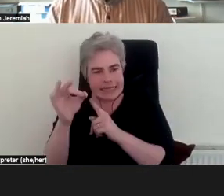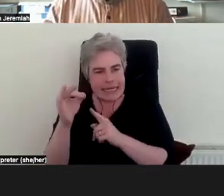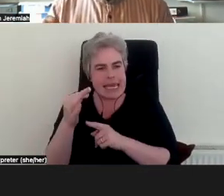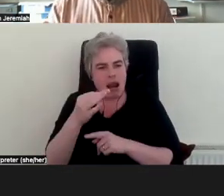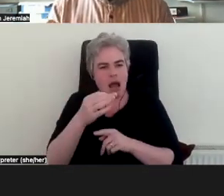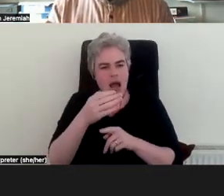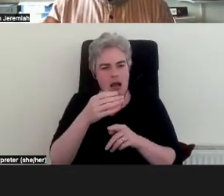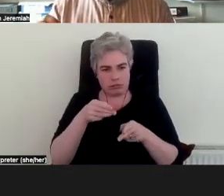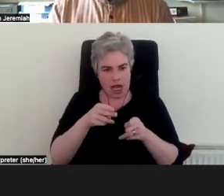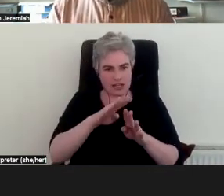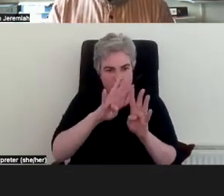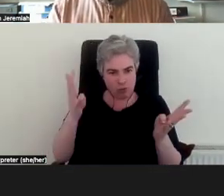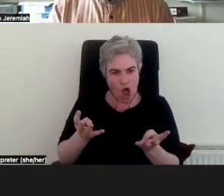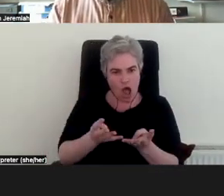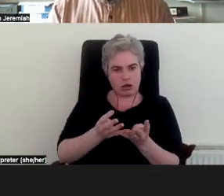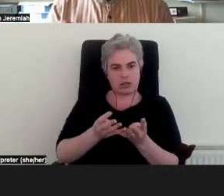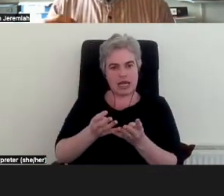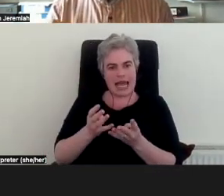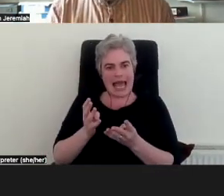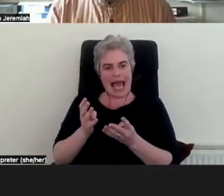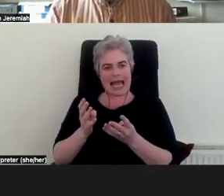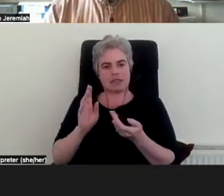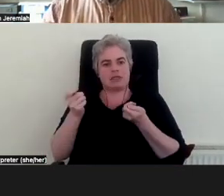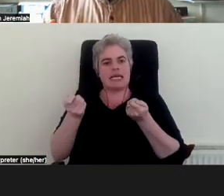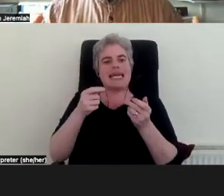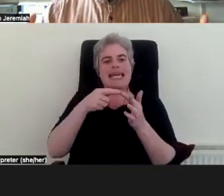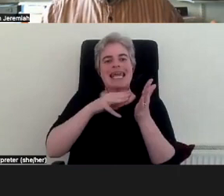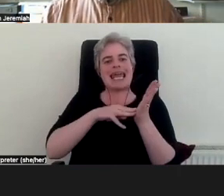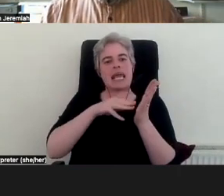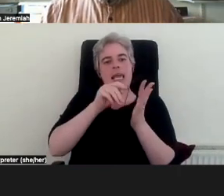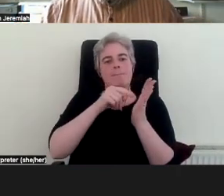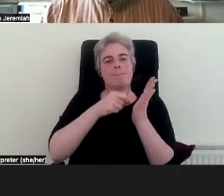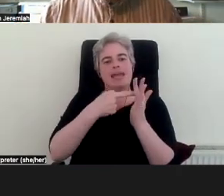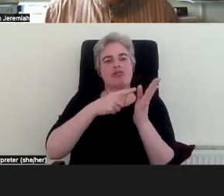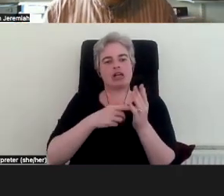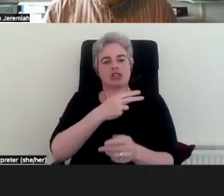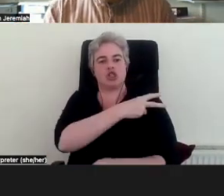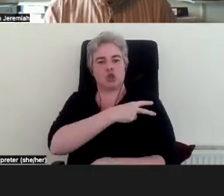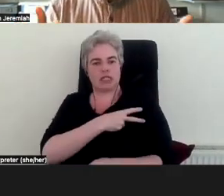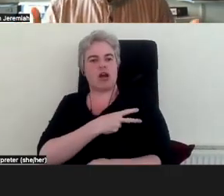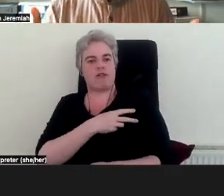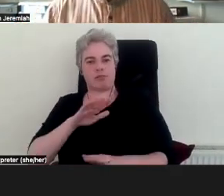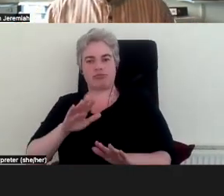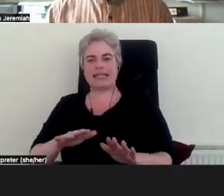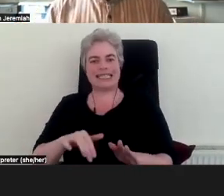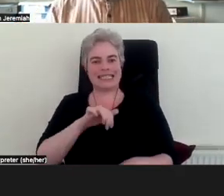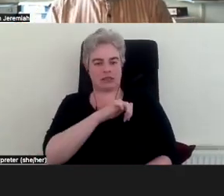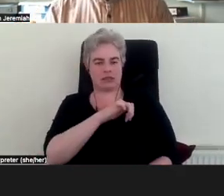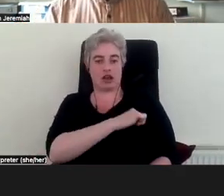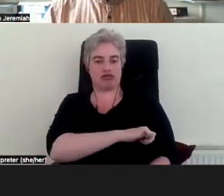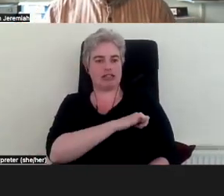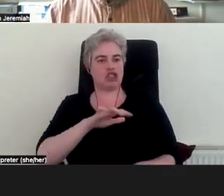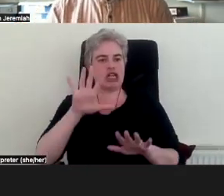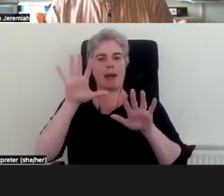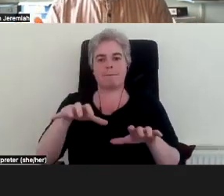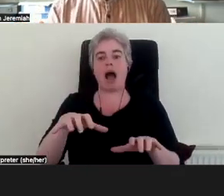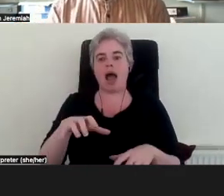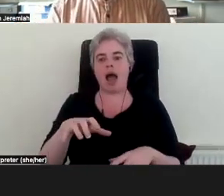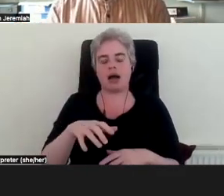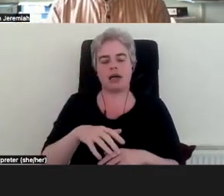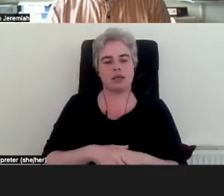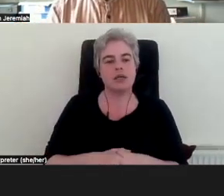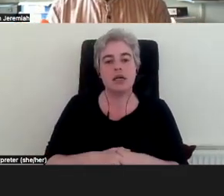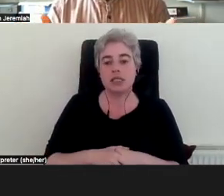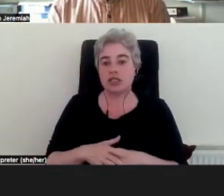duty of British Christians in the empire. So there was this clear understanding of buying into